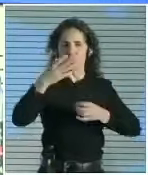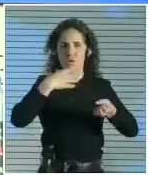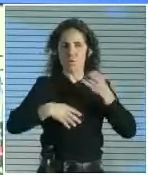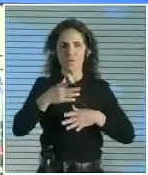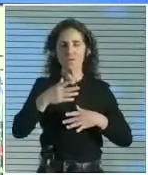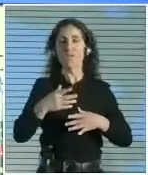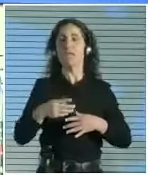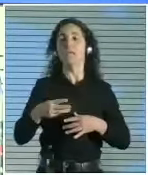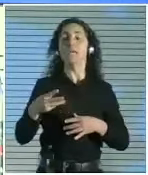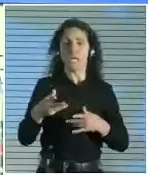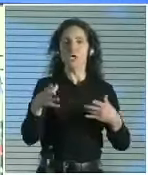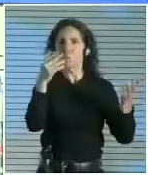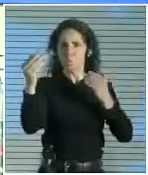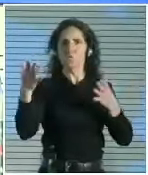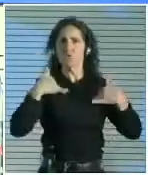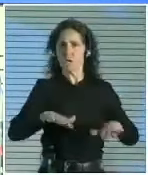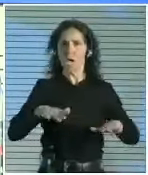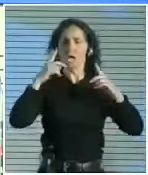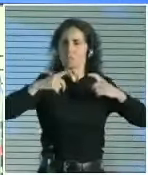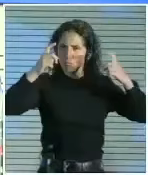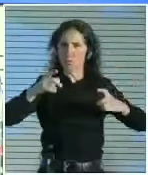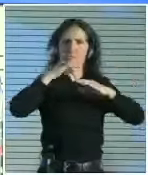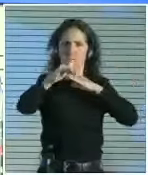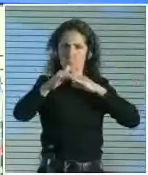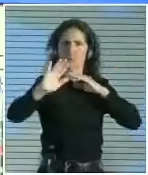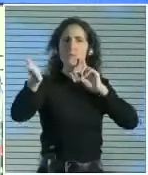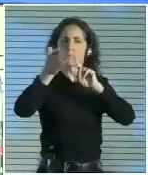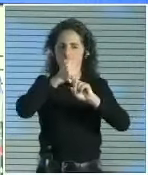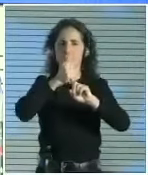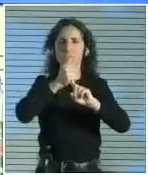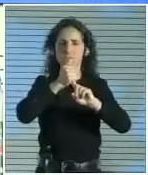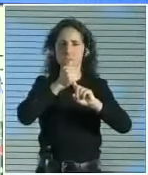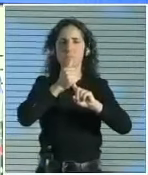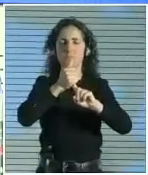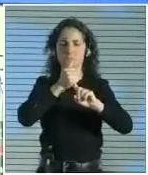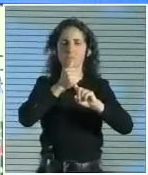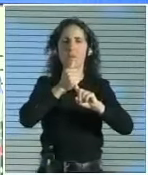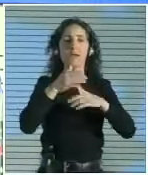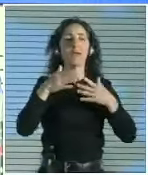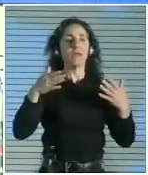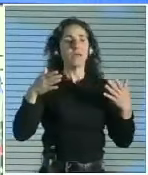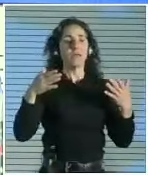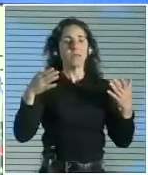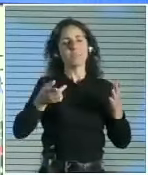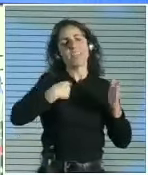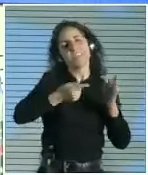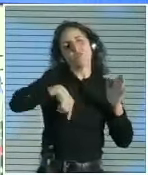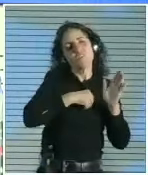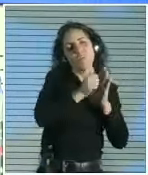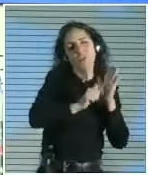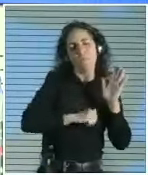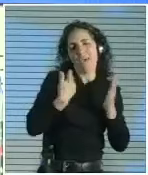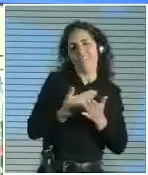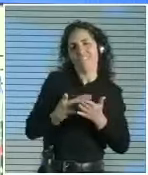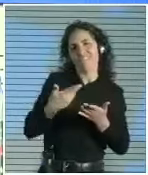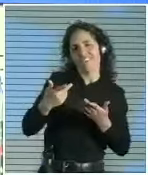that even for our program, which is not a certification program, there are 800 partners that